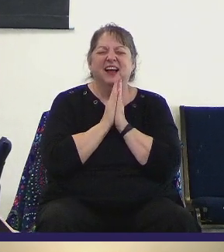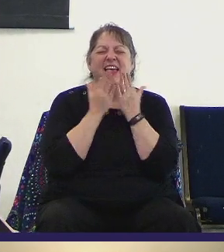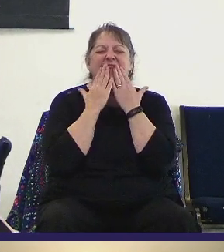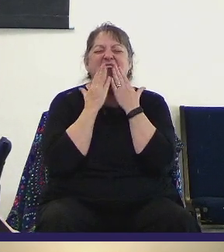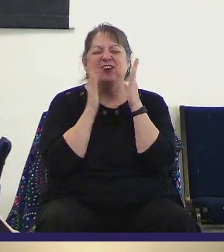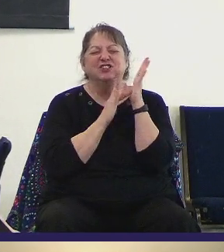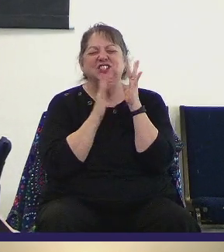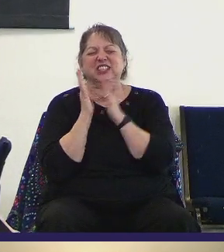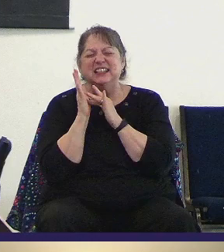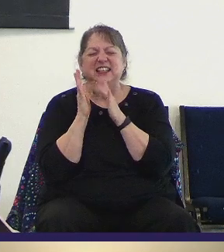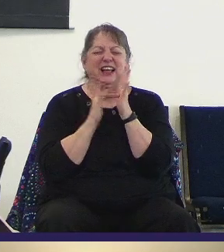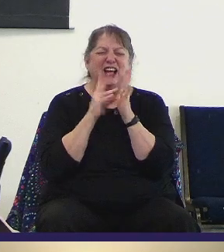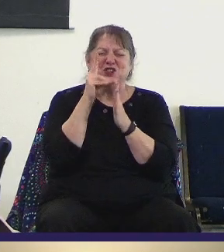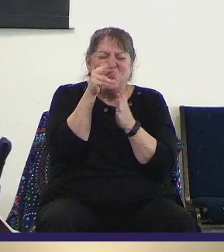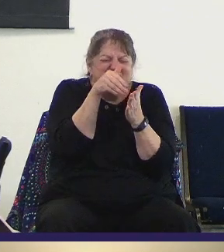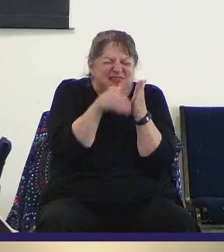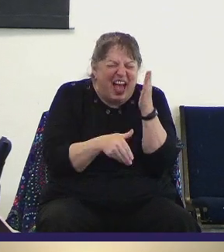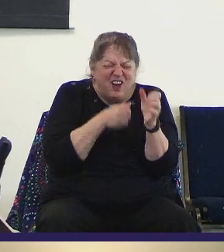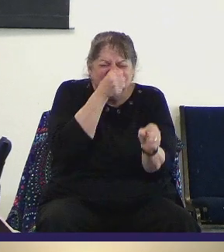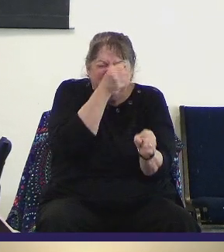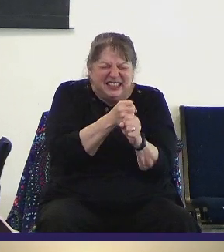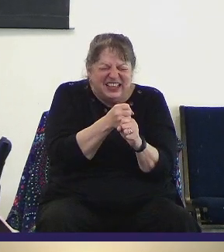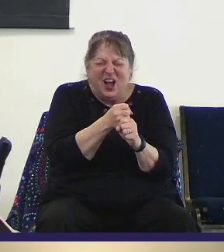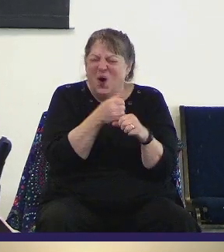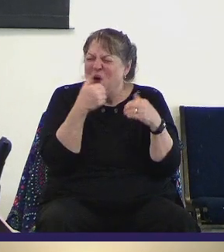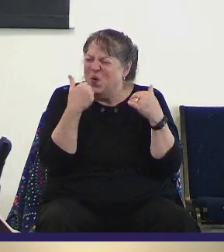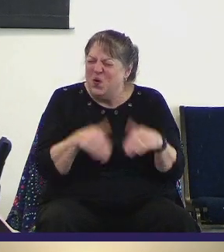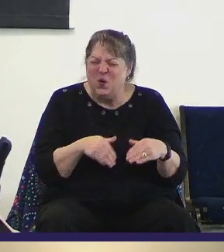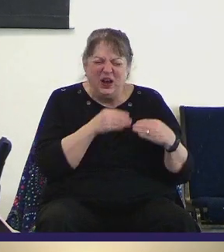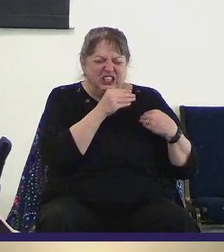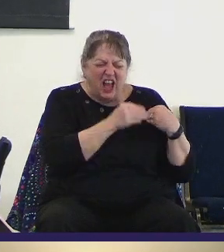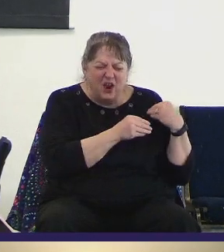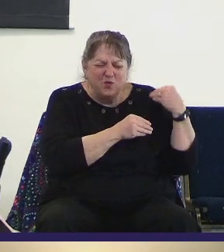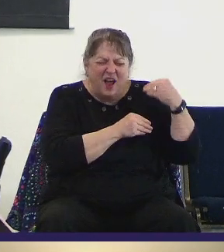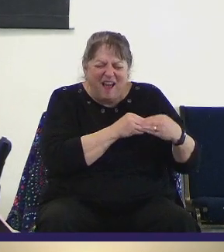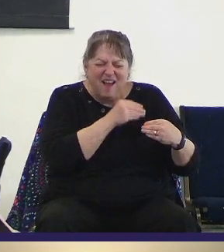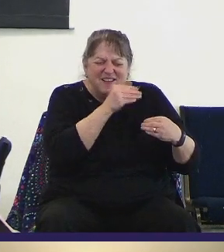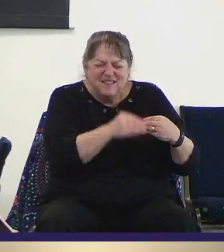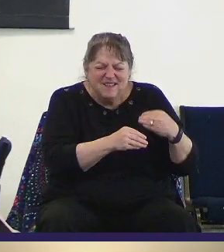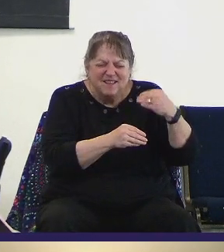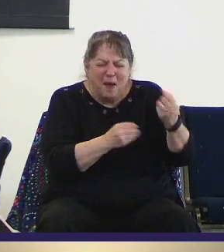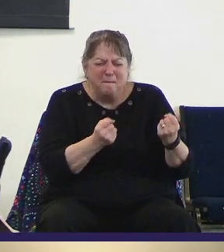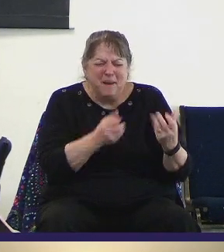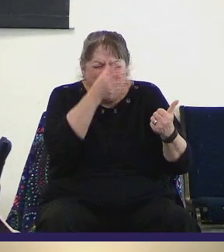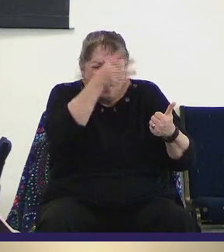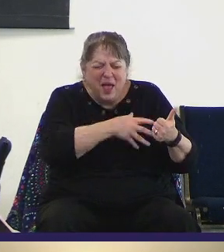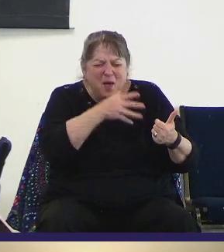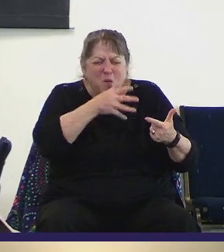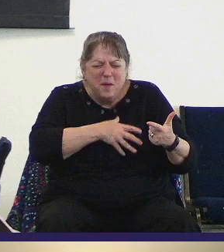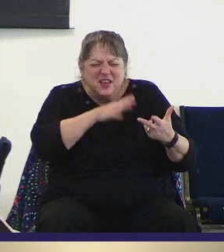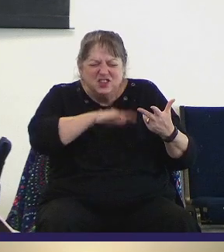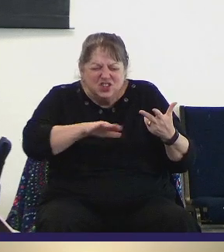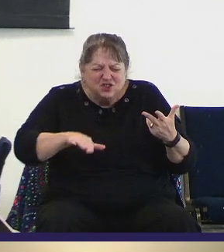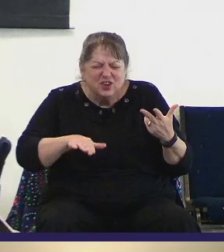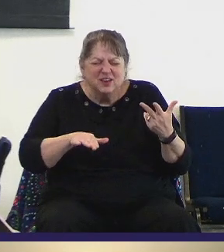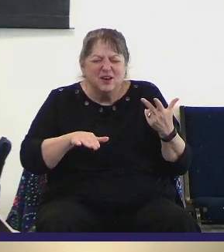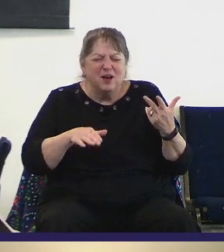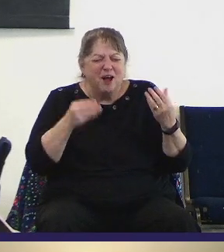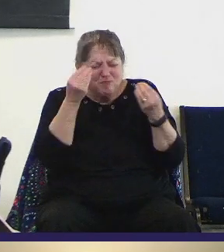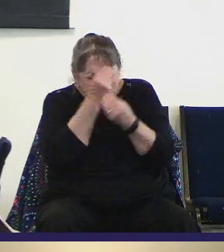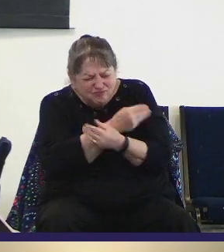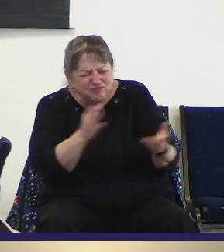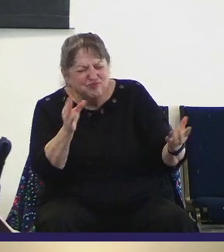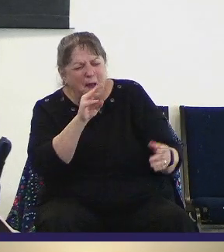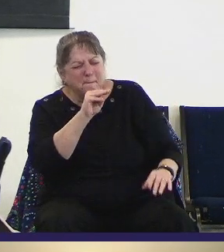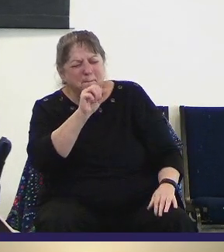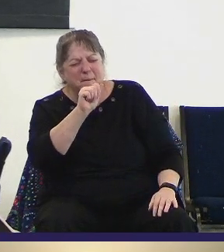Jesus, thank you. 2,000 years you've carried generation after generation, men, women, and children, declaring Matthew 28, 19,